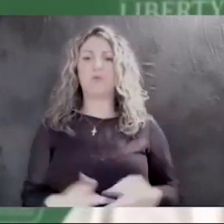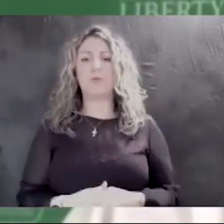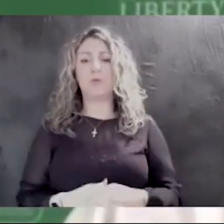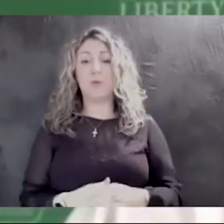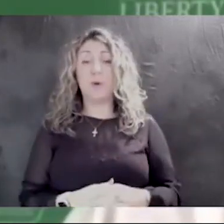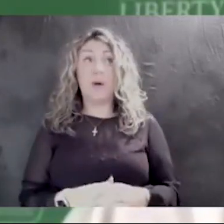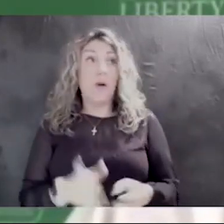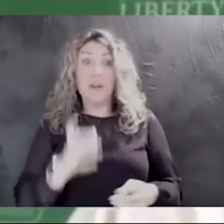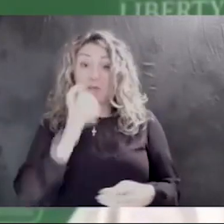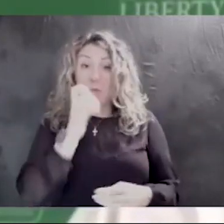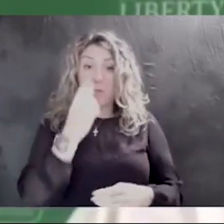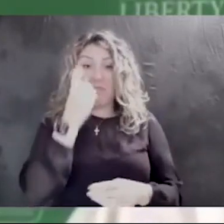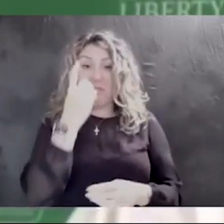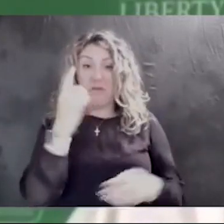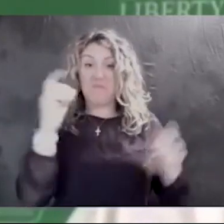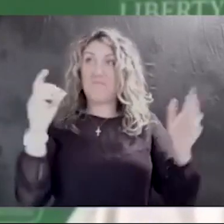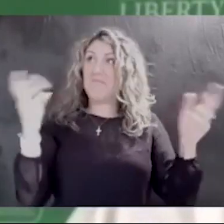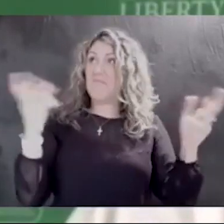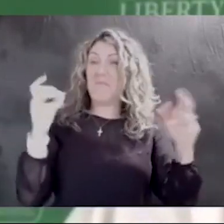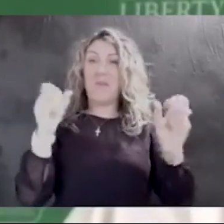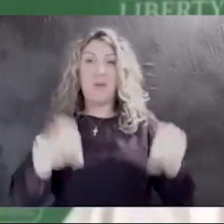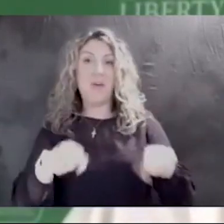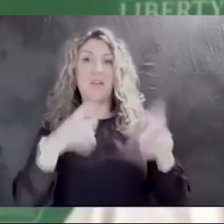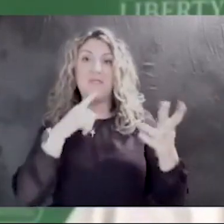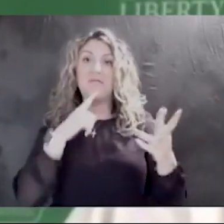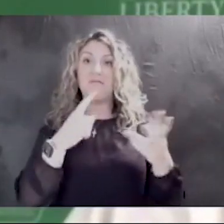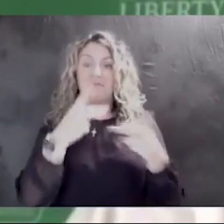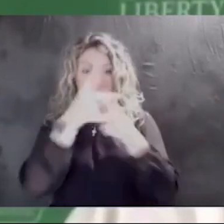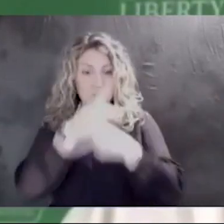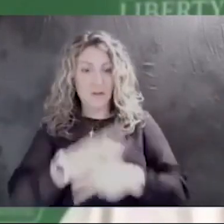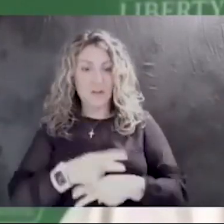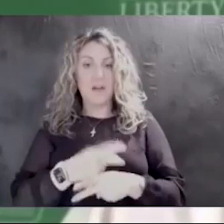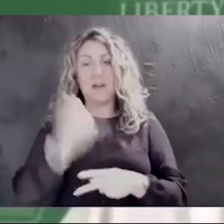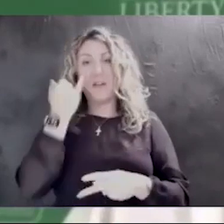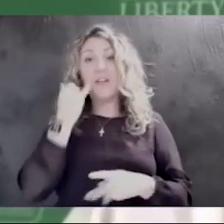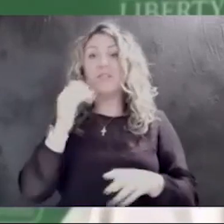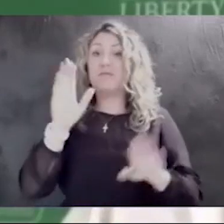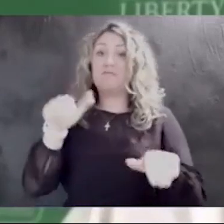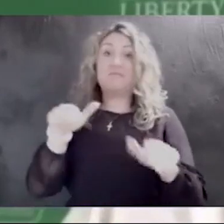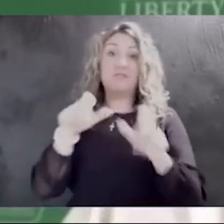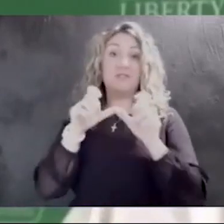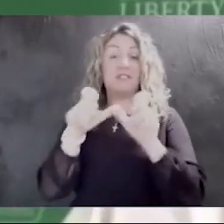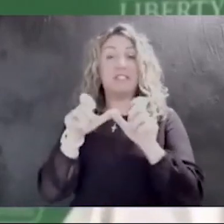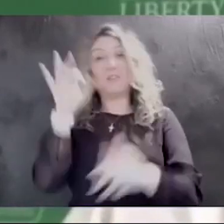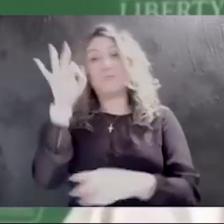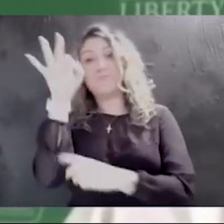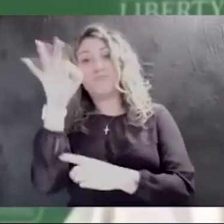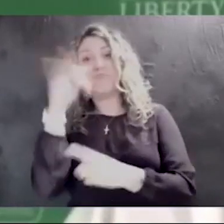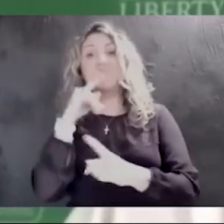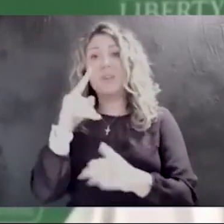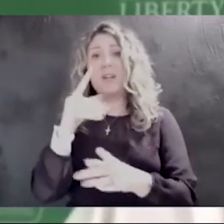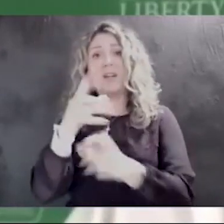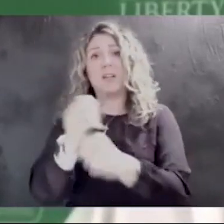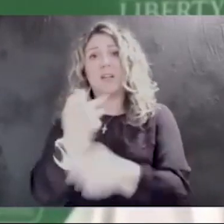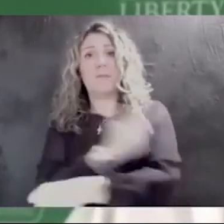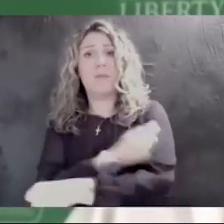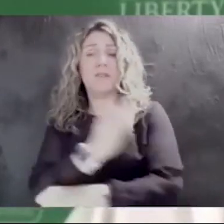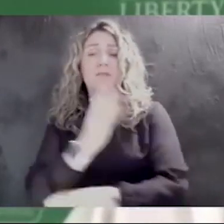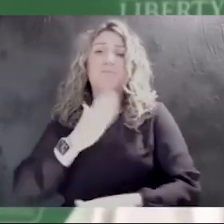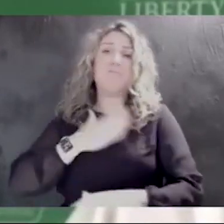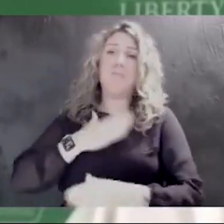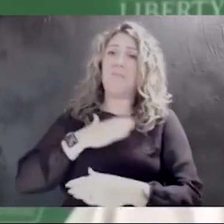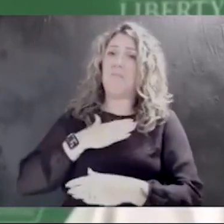going to solve that other than keeping on telling people to get vaccinated, as my colleagues recommended. I think